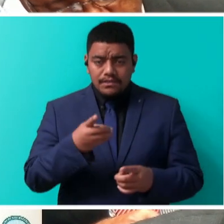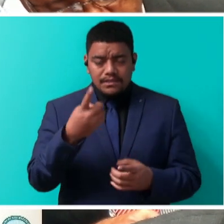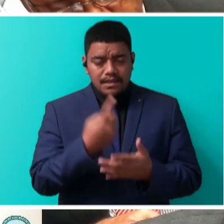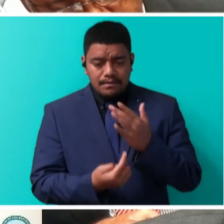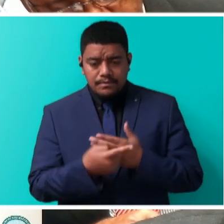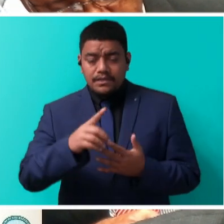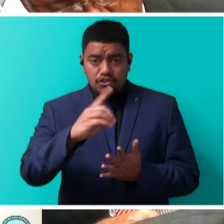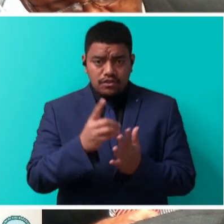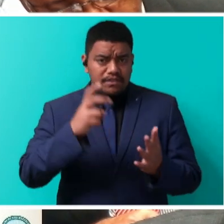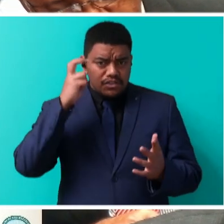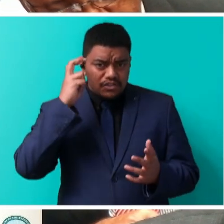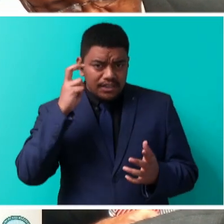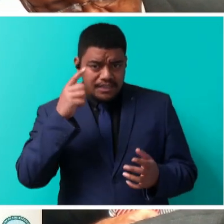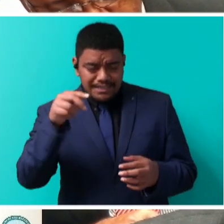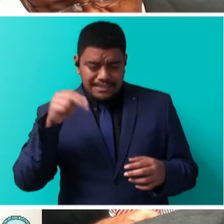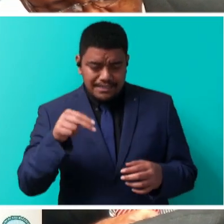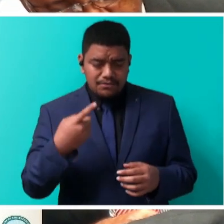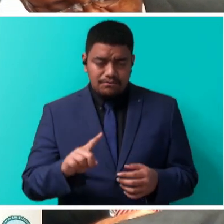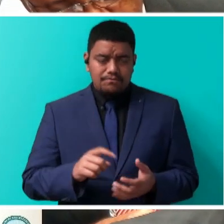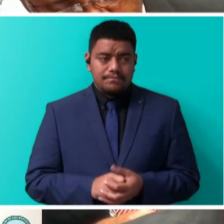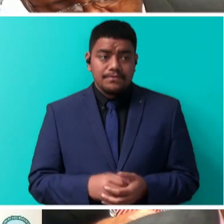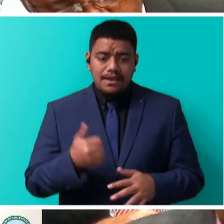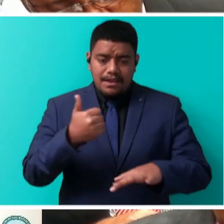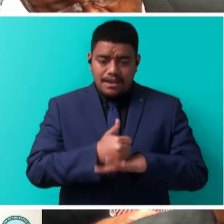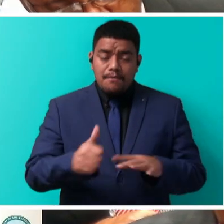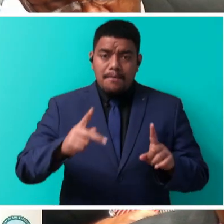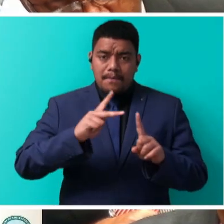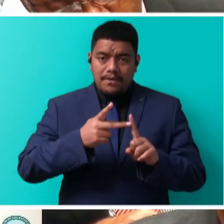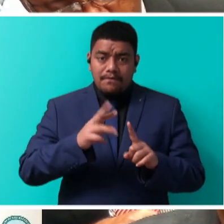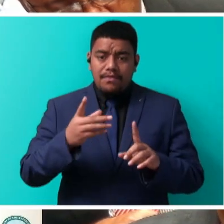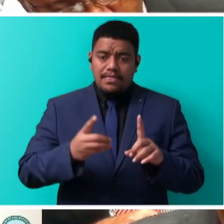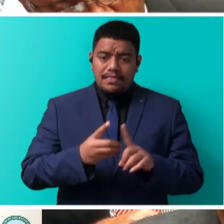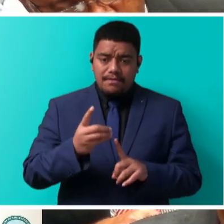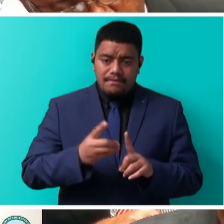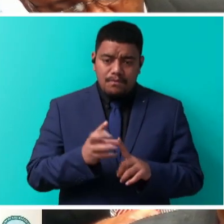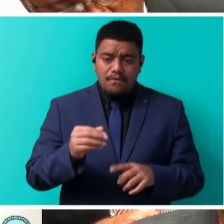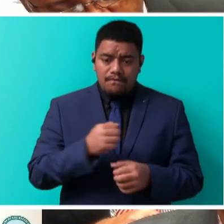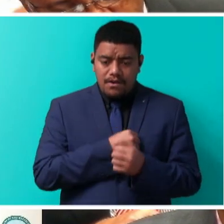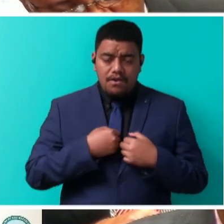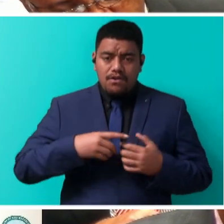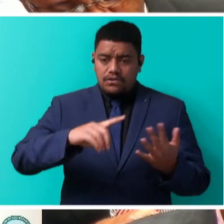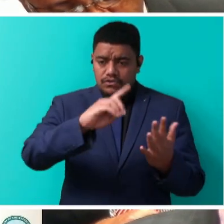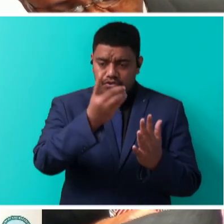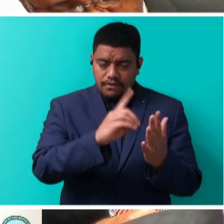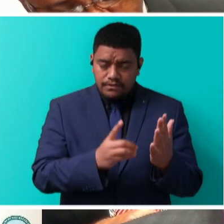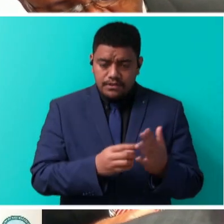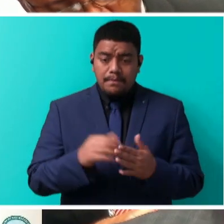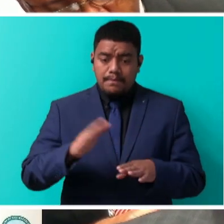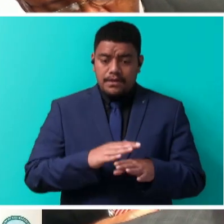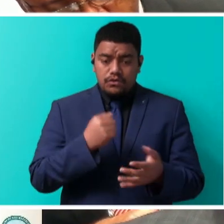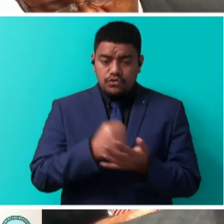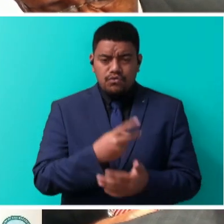drafter training courses needs to be enshrined in government priorities for the development of our legislative drafters, ensuring that two